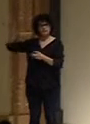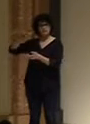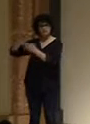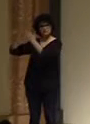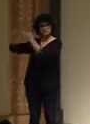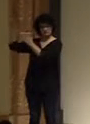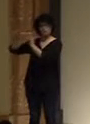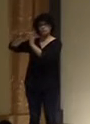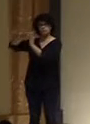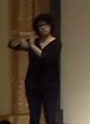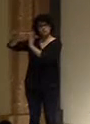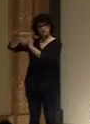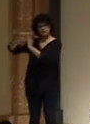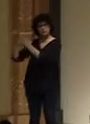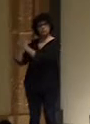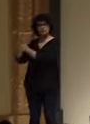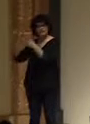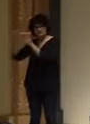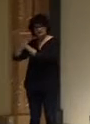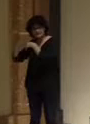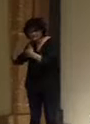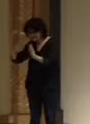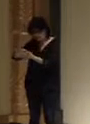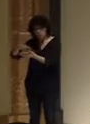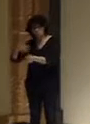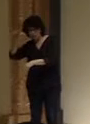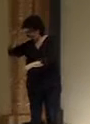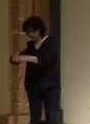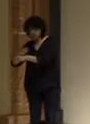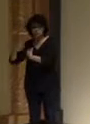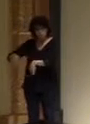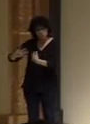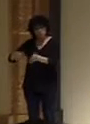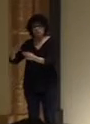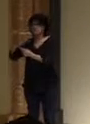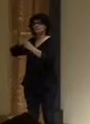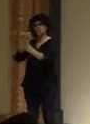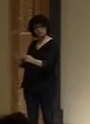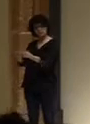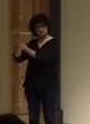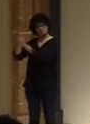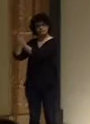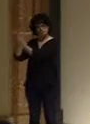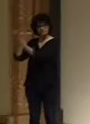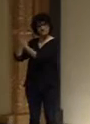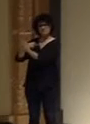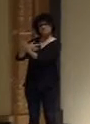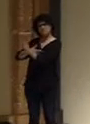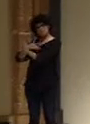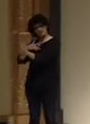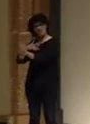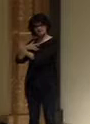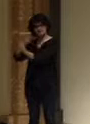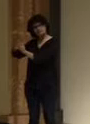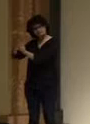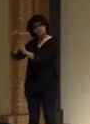to survive. That meeting bore the title, Can We Talk?, aiming at the opportunity